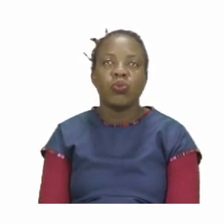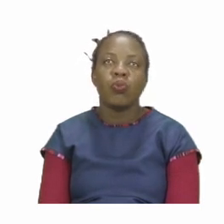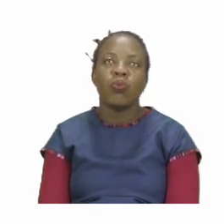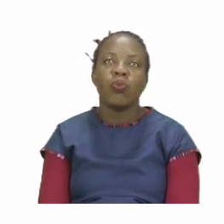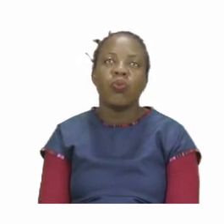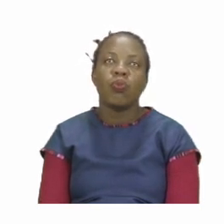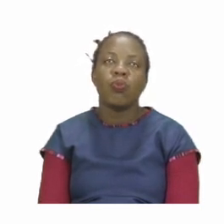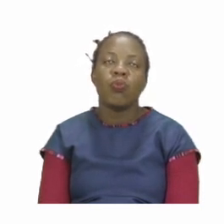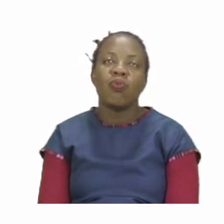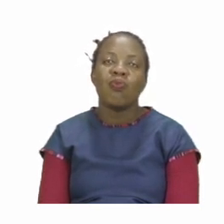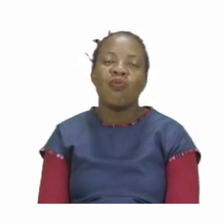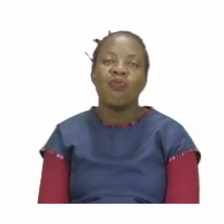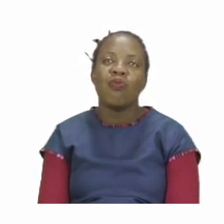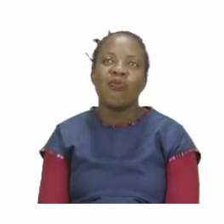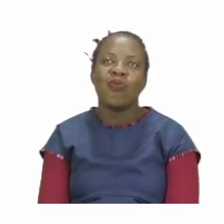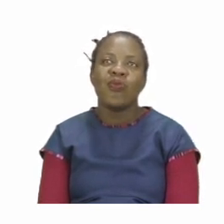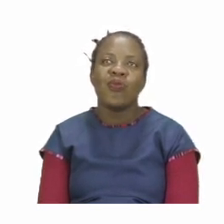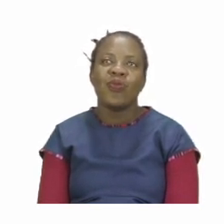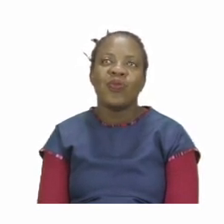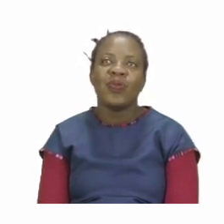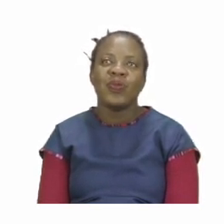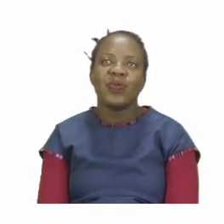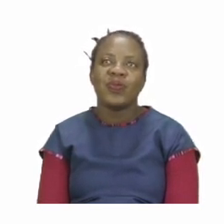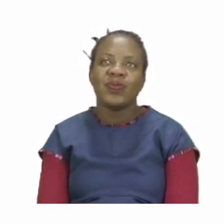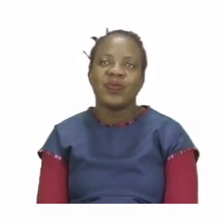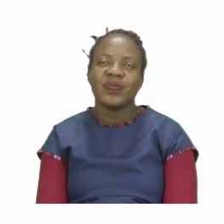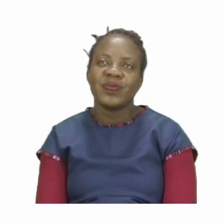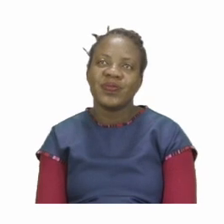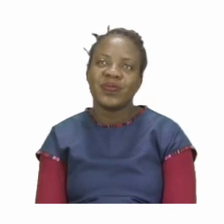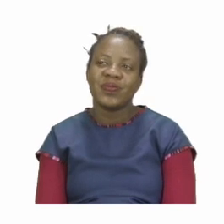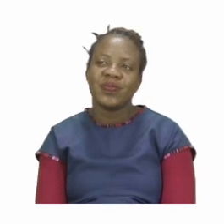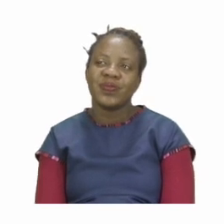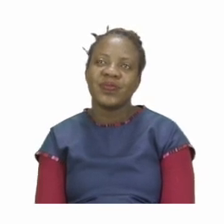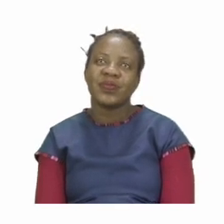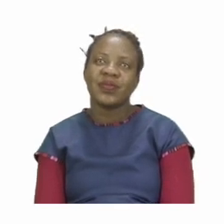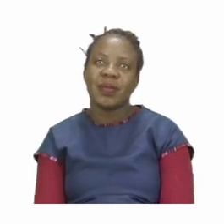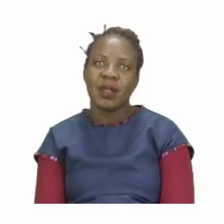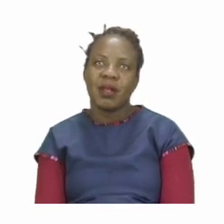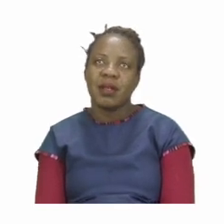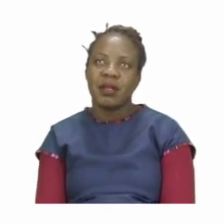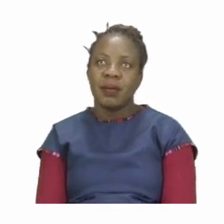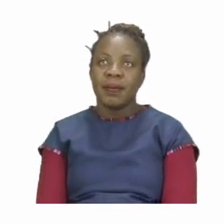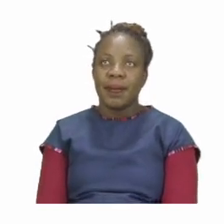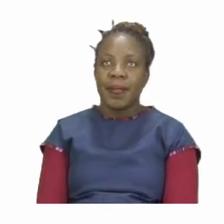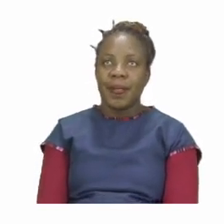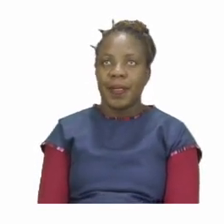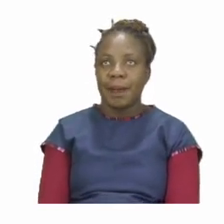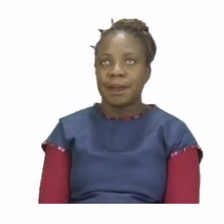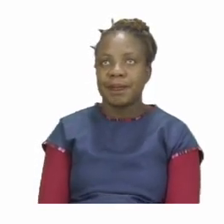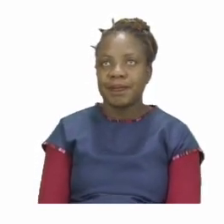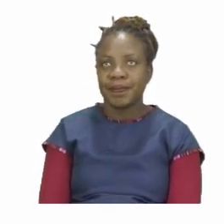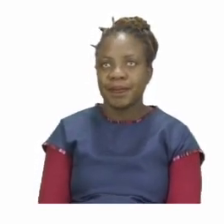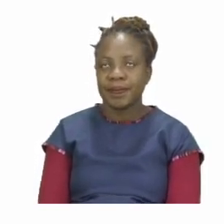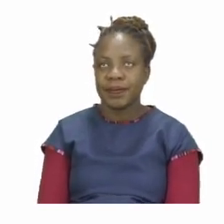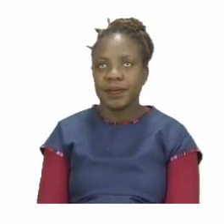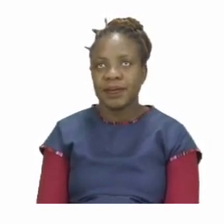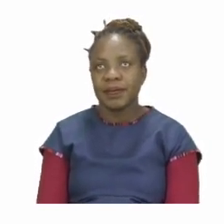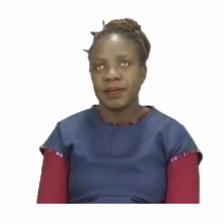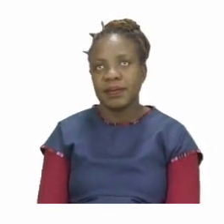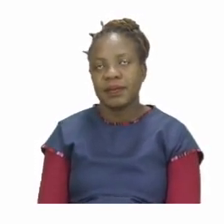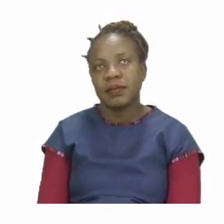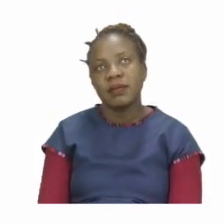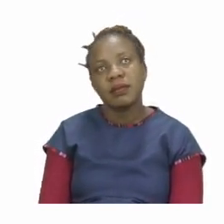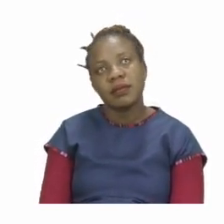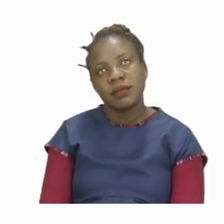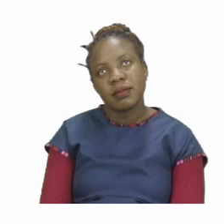It's almost as if you are doing it through your teeth more, right? But if it is